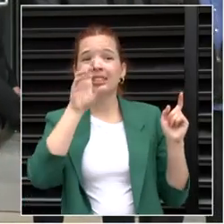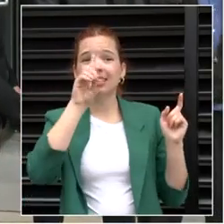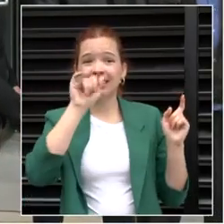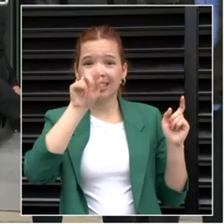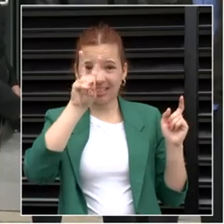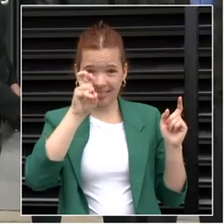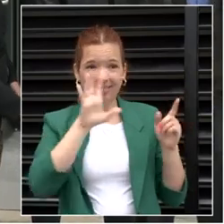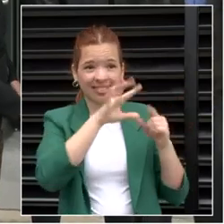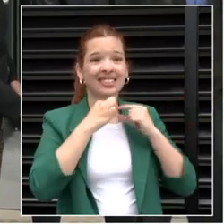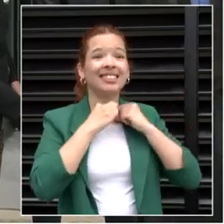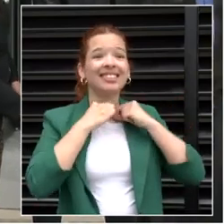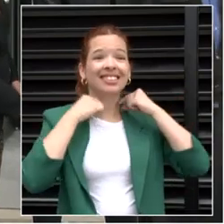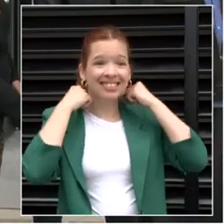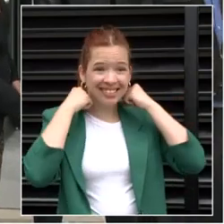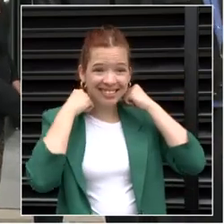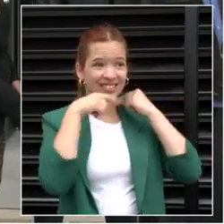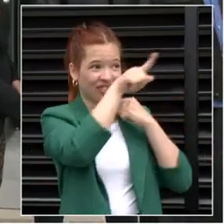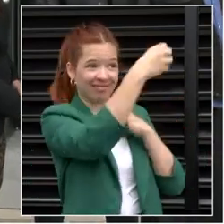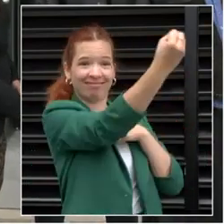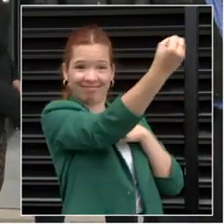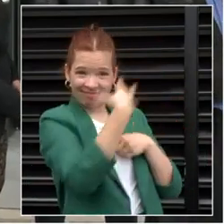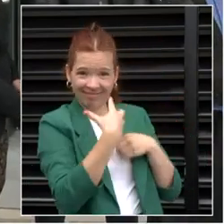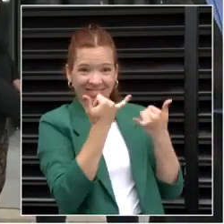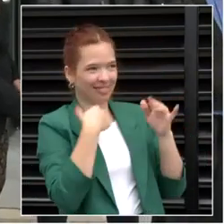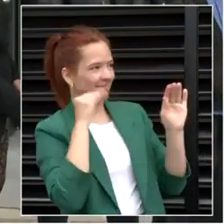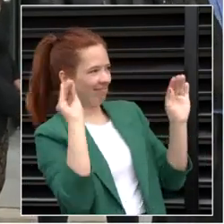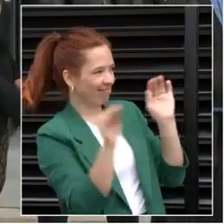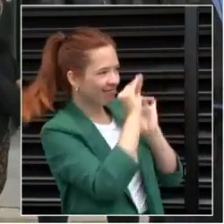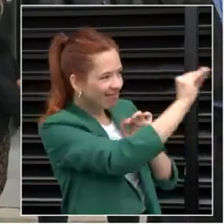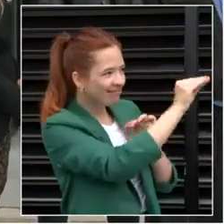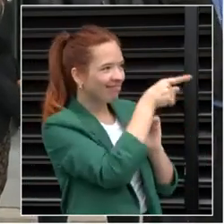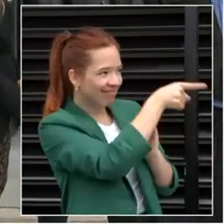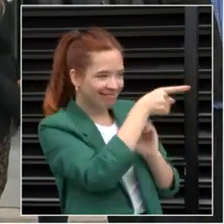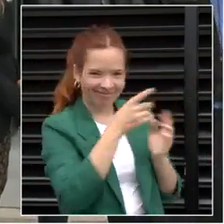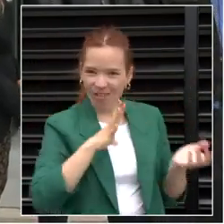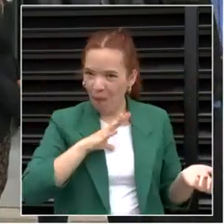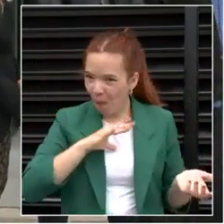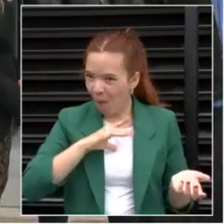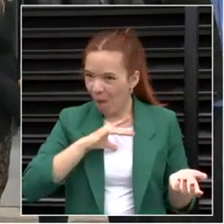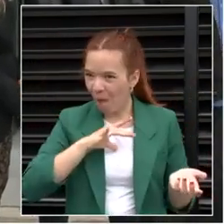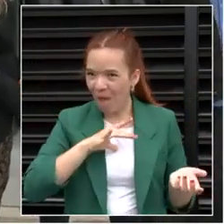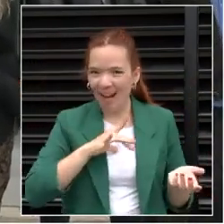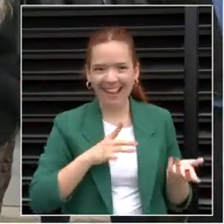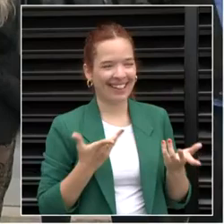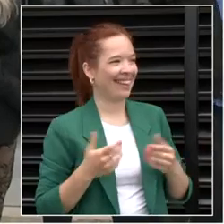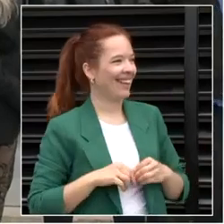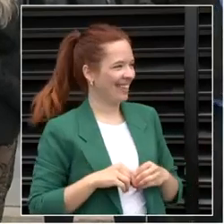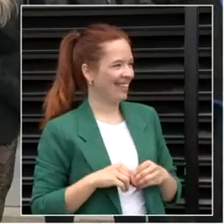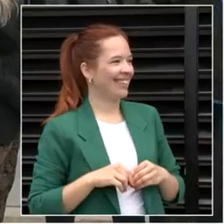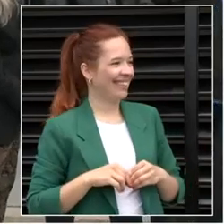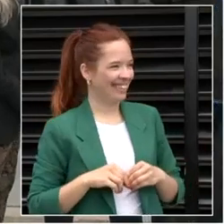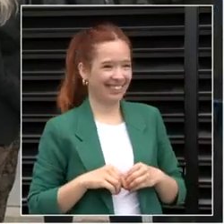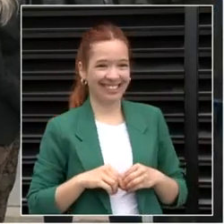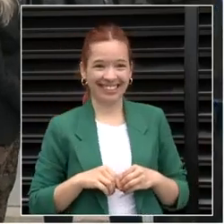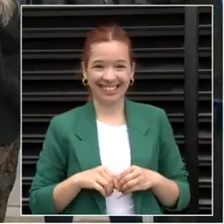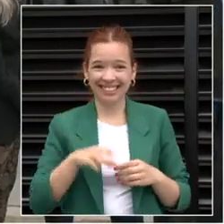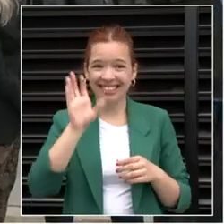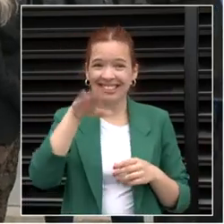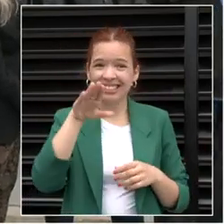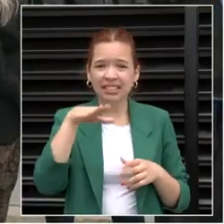And anyway, you know, every city has their rock stars, right?